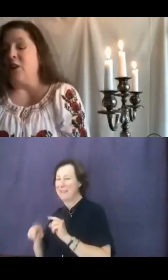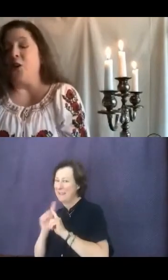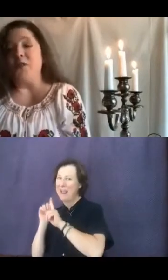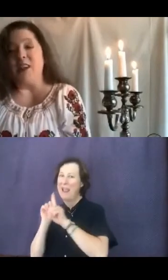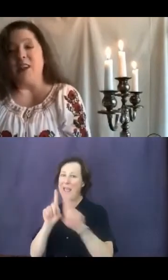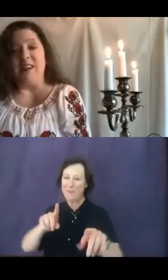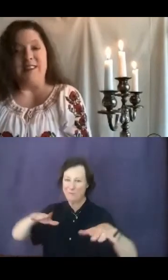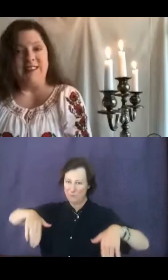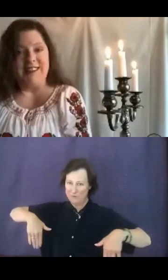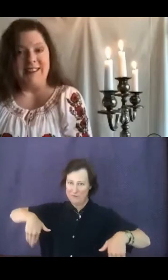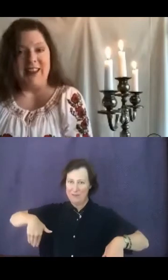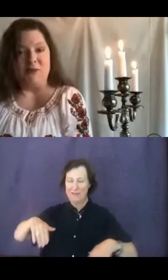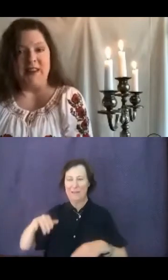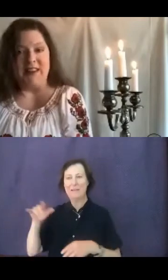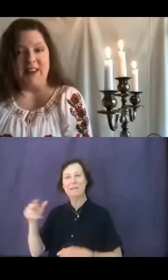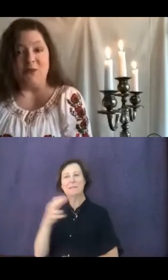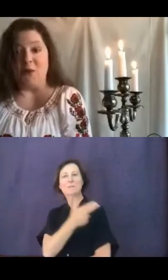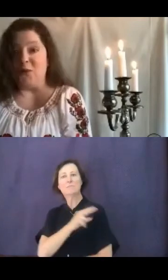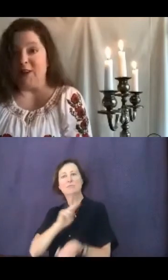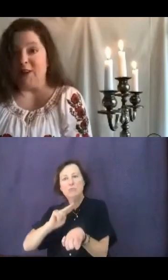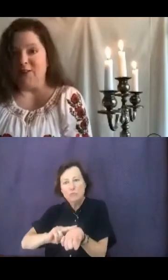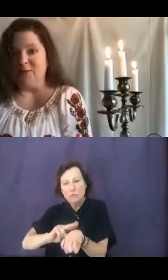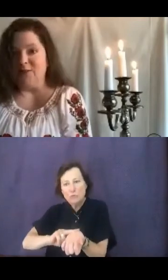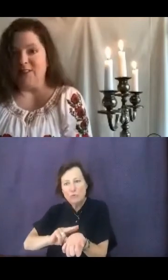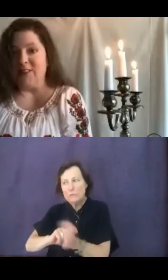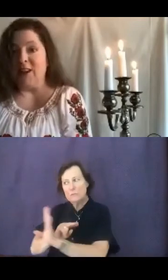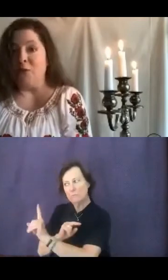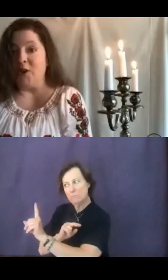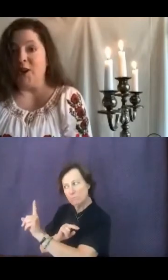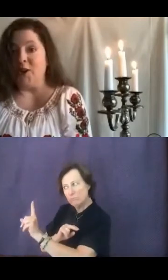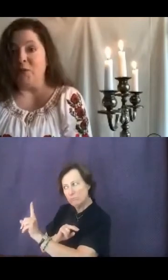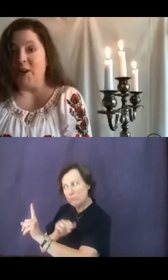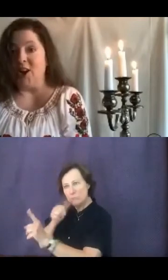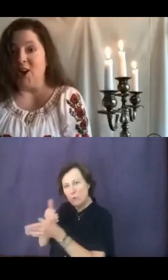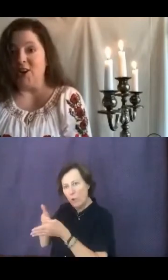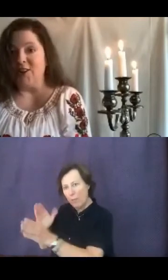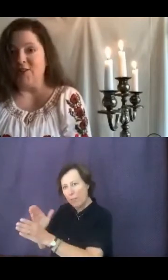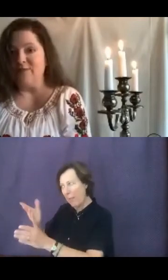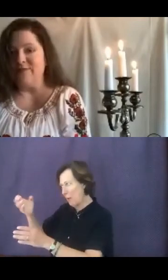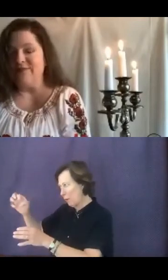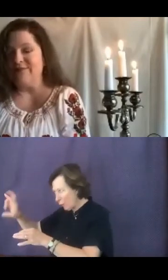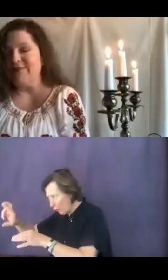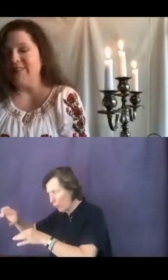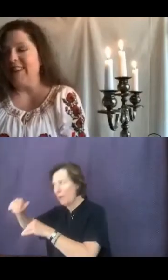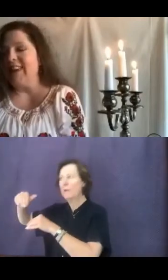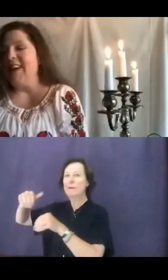The OTs and the PTs won't let her. They're working her pretty hard.